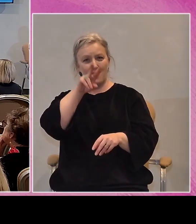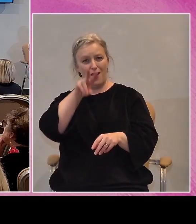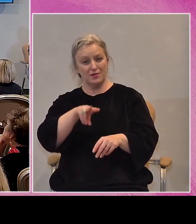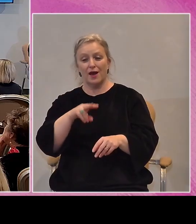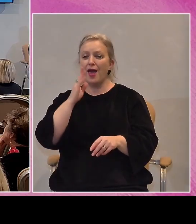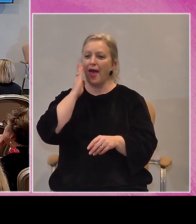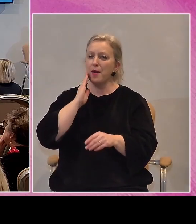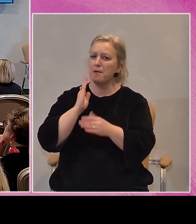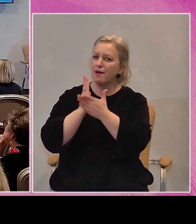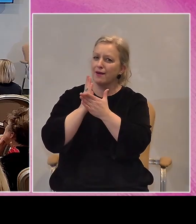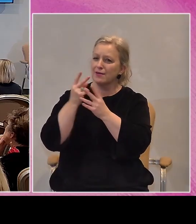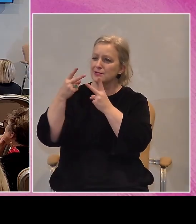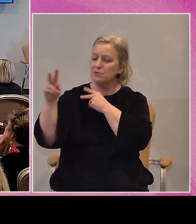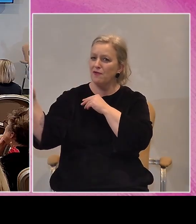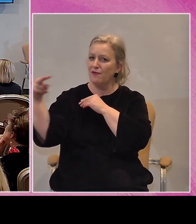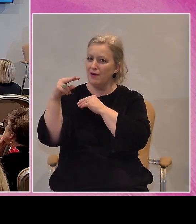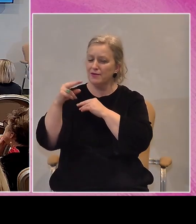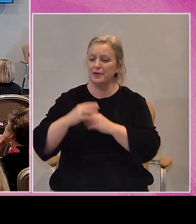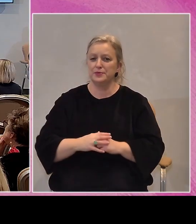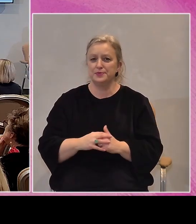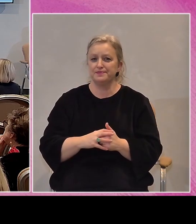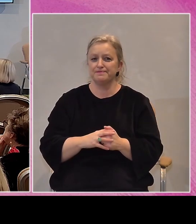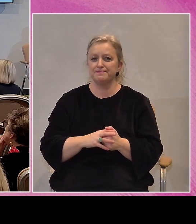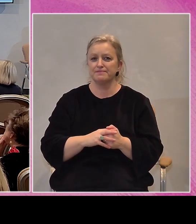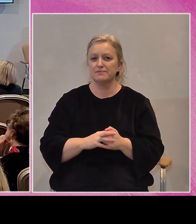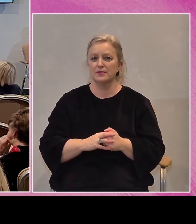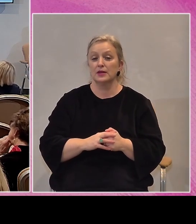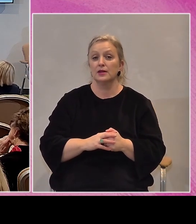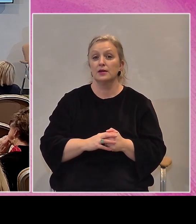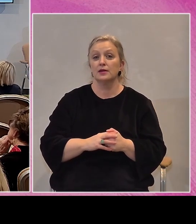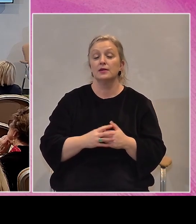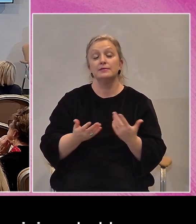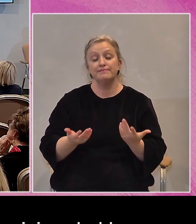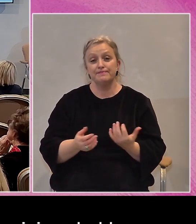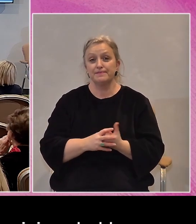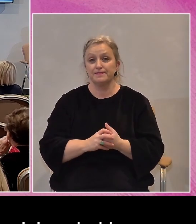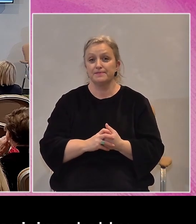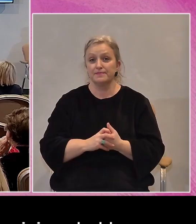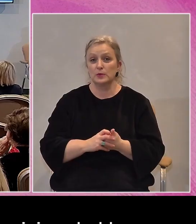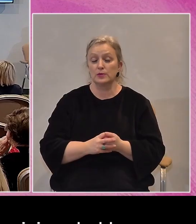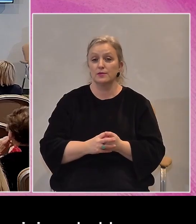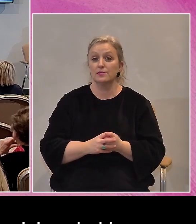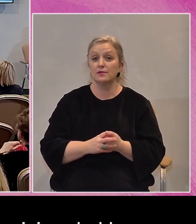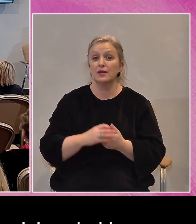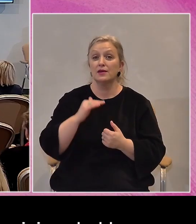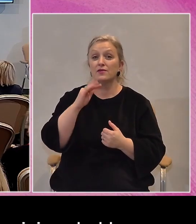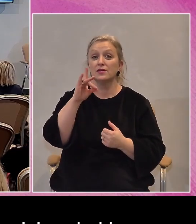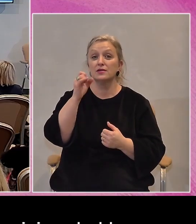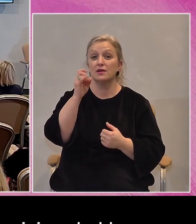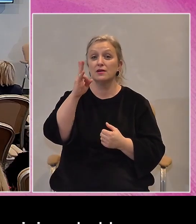and since my view is a professional's view, the mother's will follow.